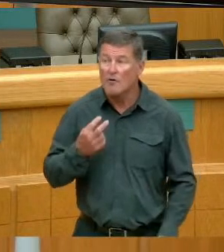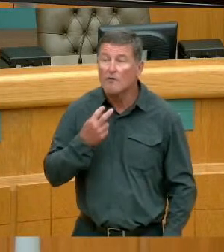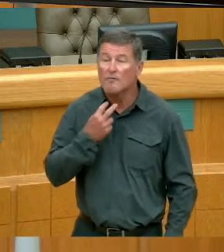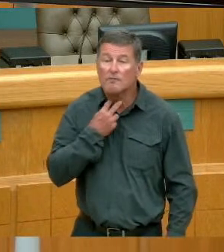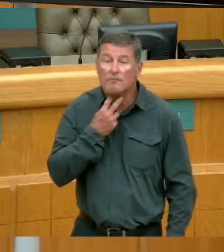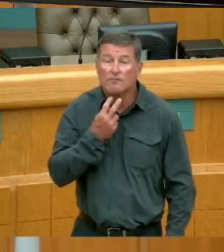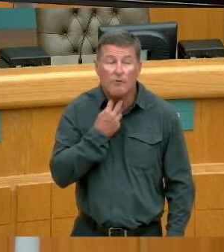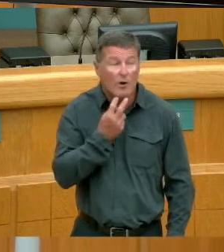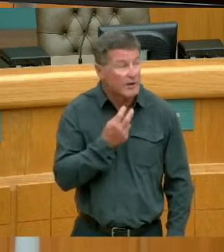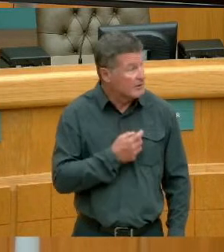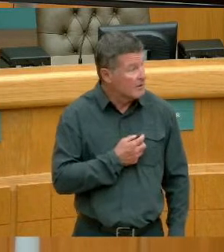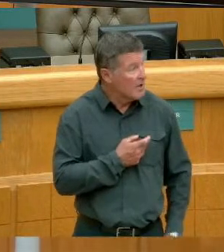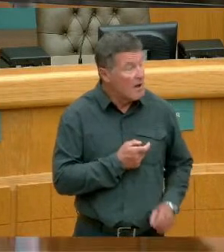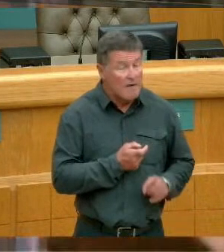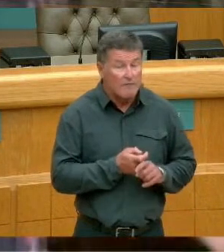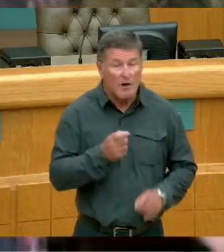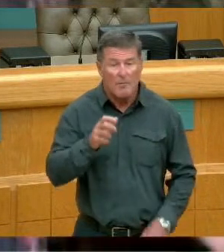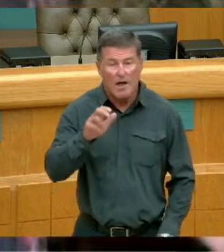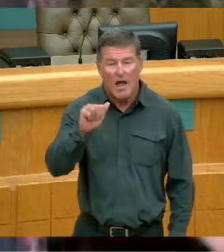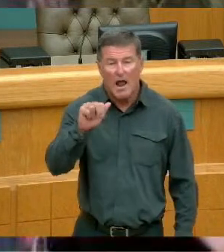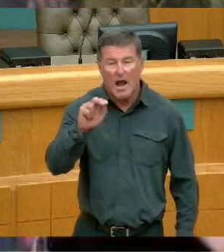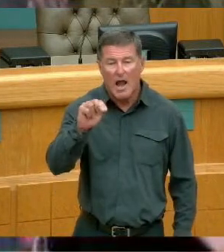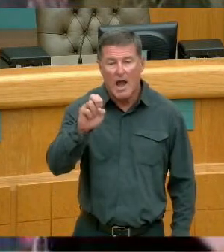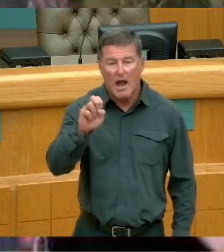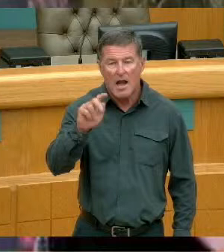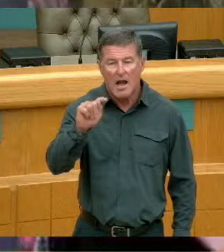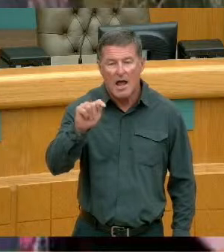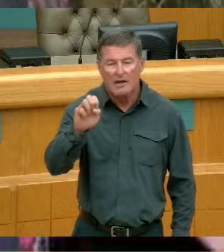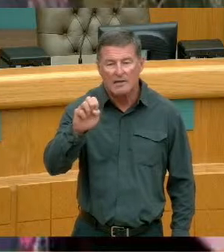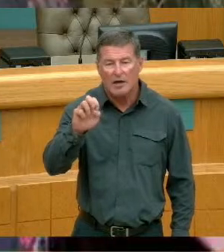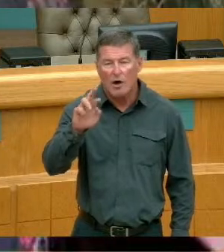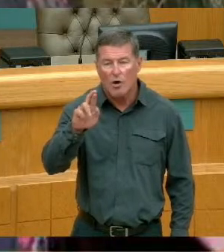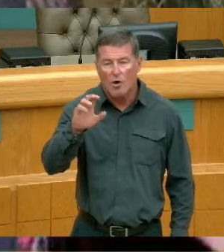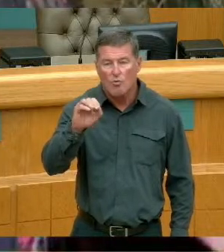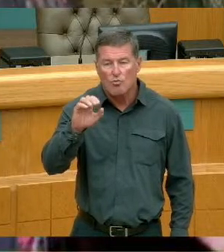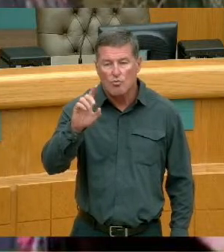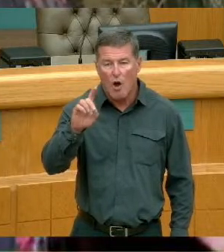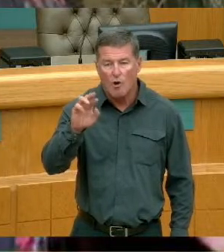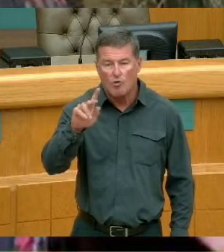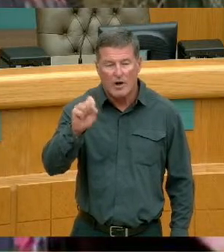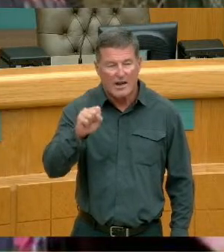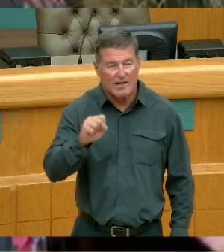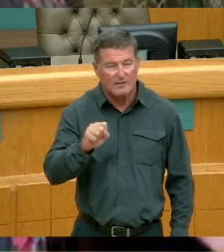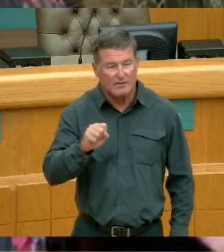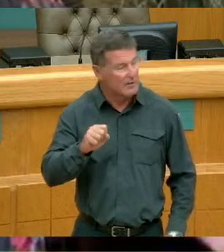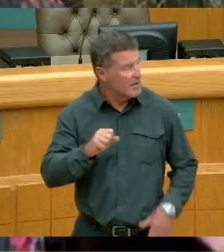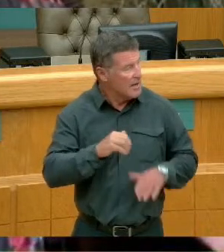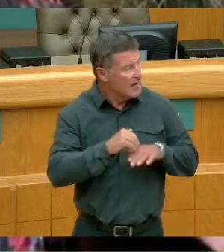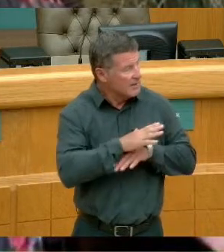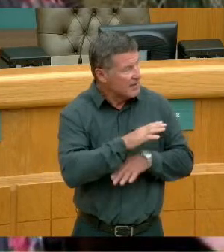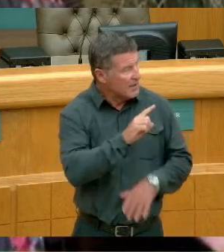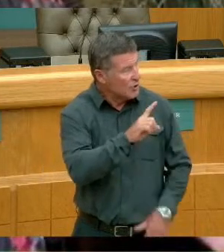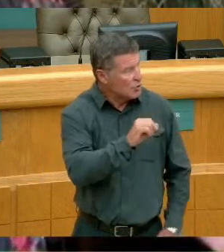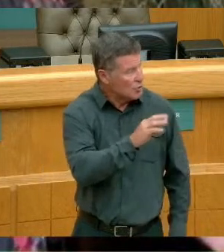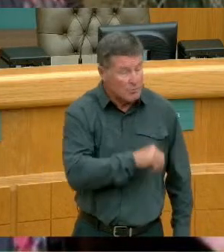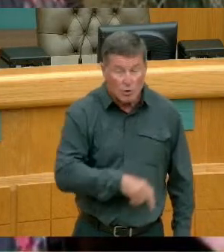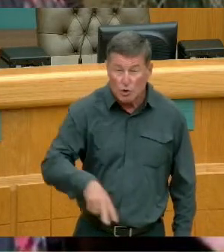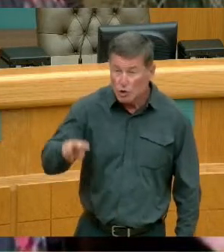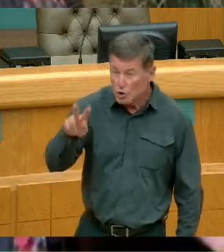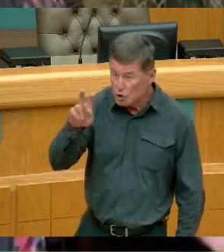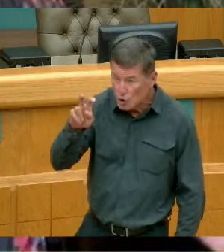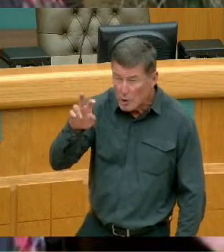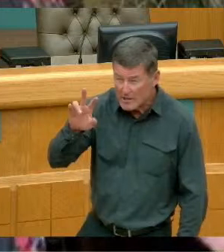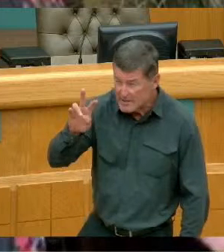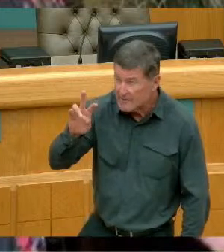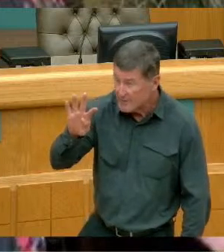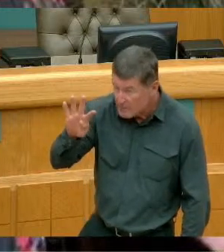Public Health Director. 274 cases today. To be honest with you, that's way too many